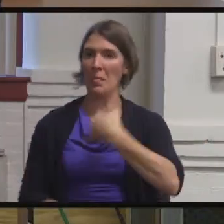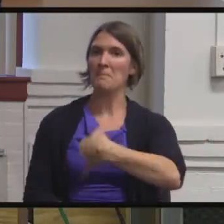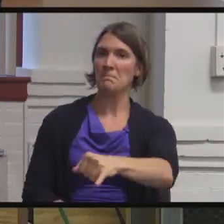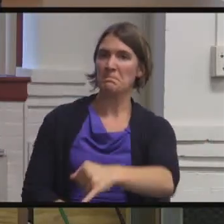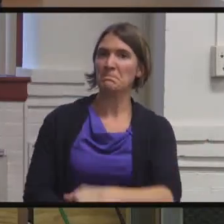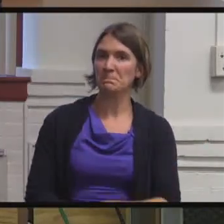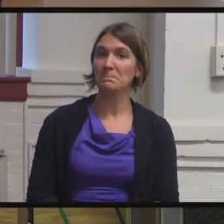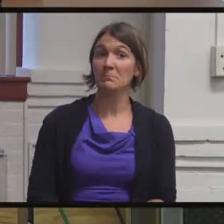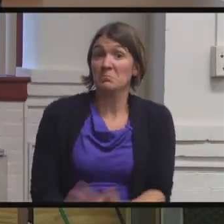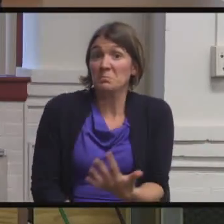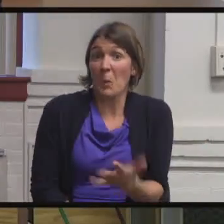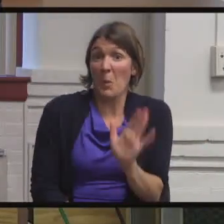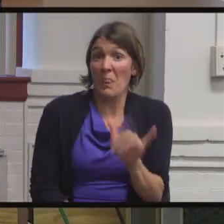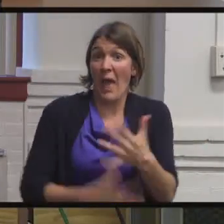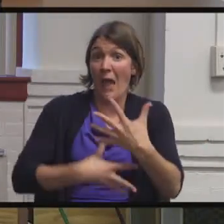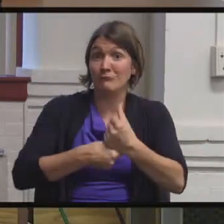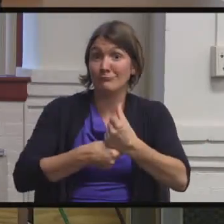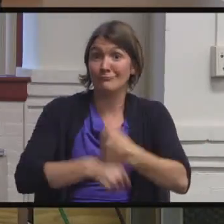yeah.